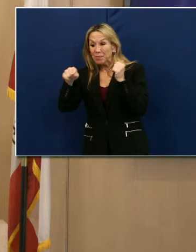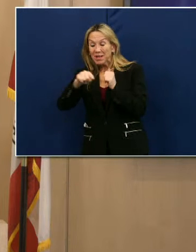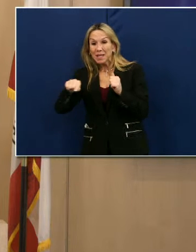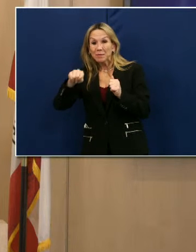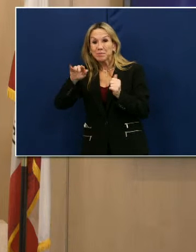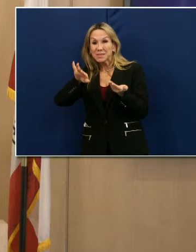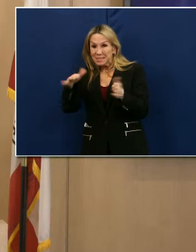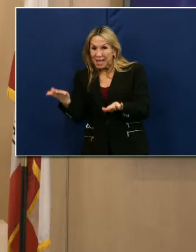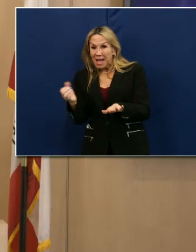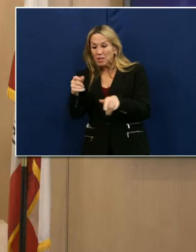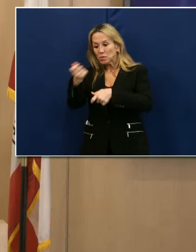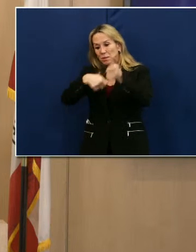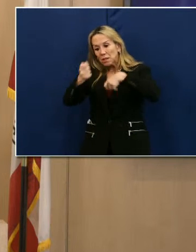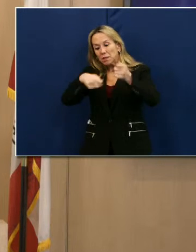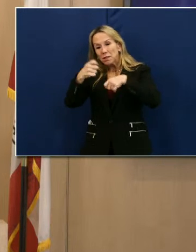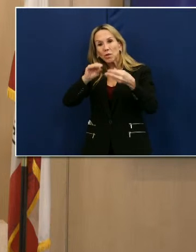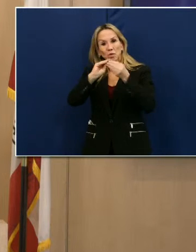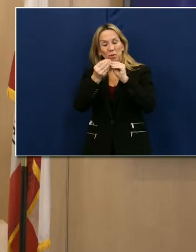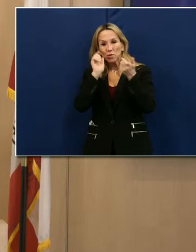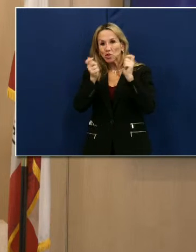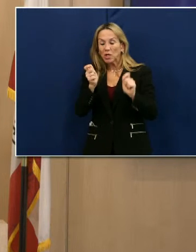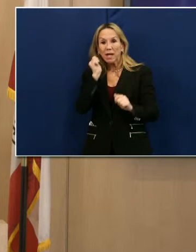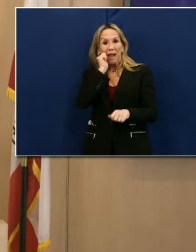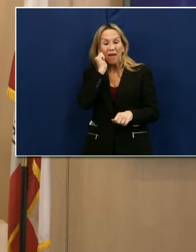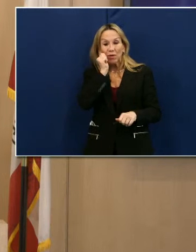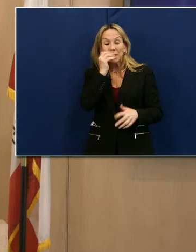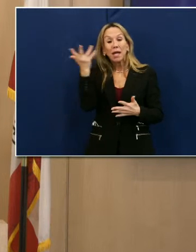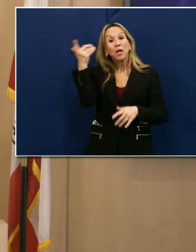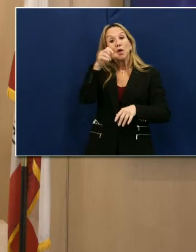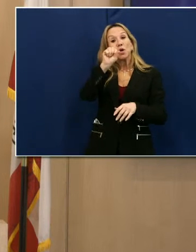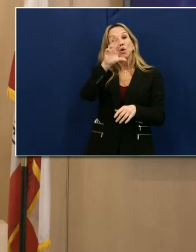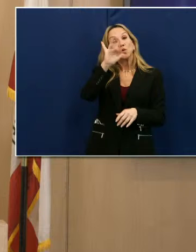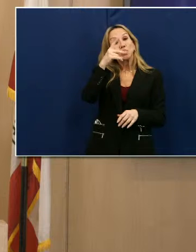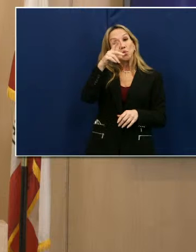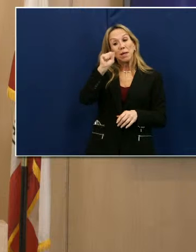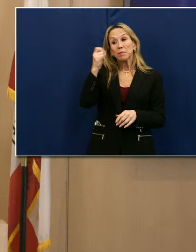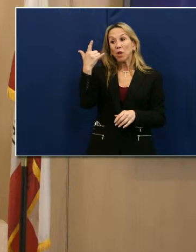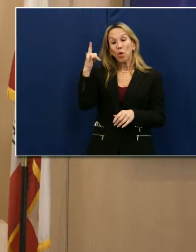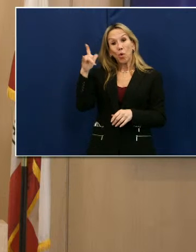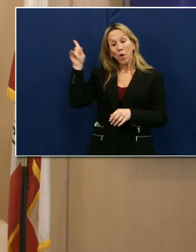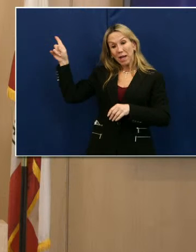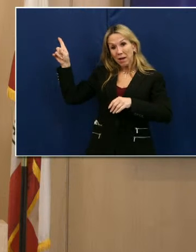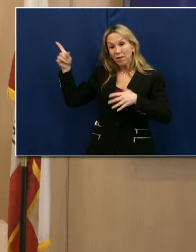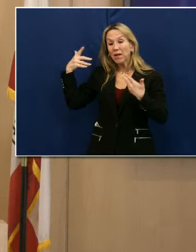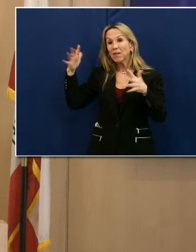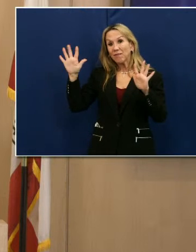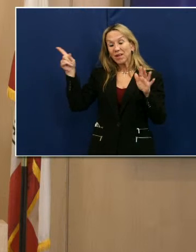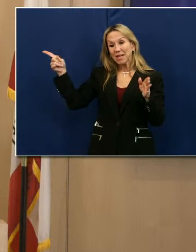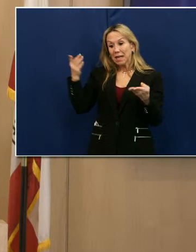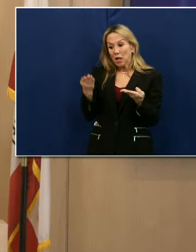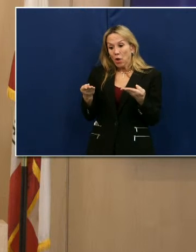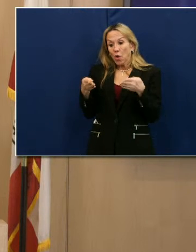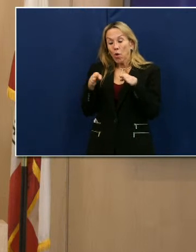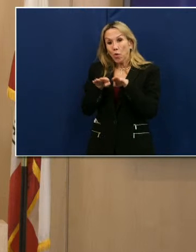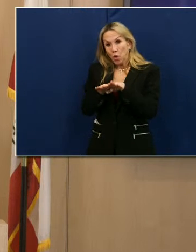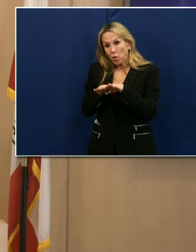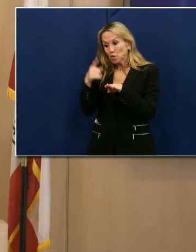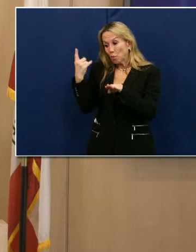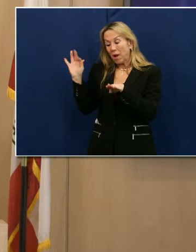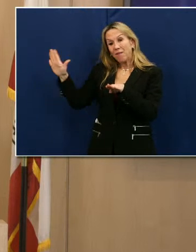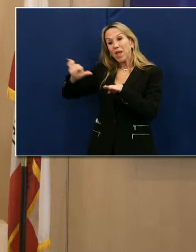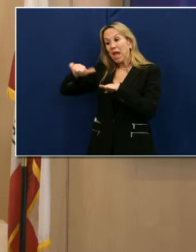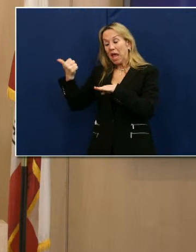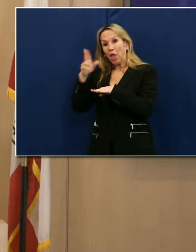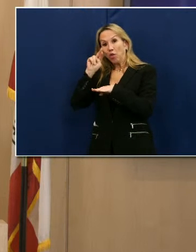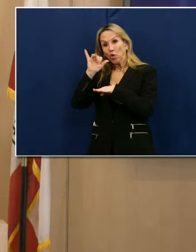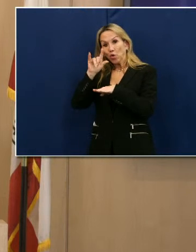ICU beds. So for example, Scripps La Jolla is opening a closed surgical intensive care unit to add beds. Now, we have